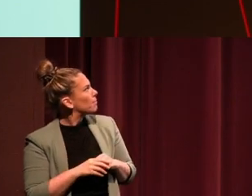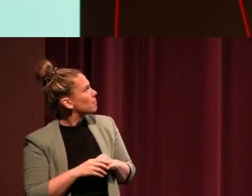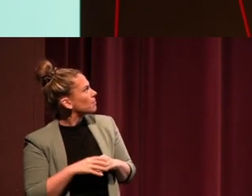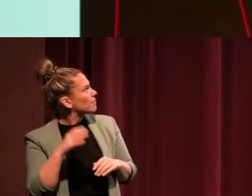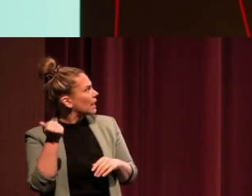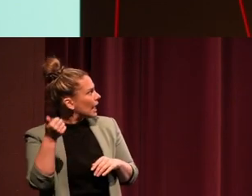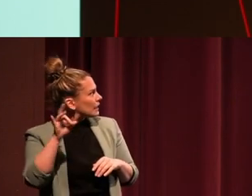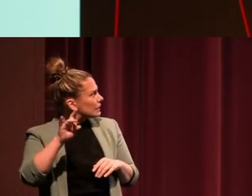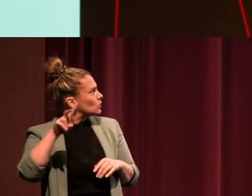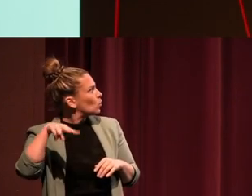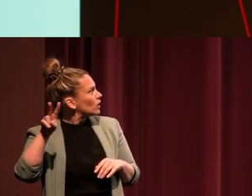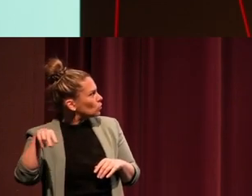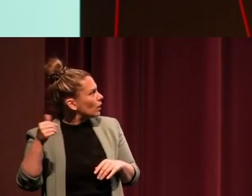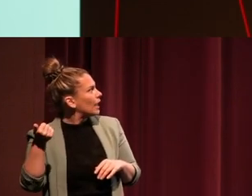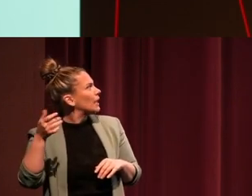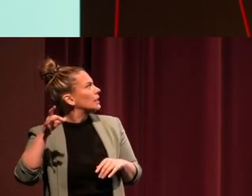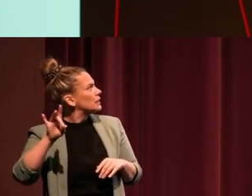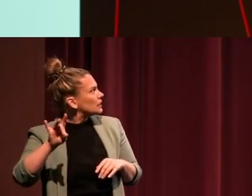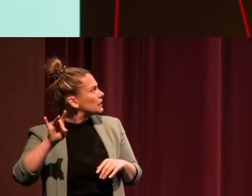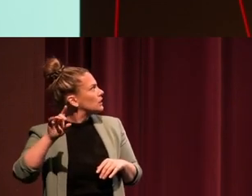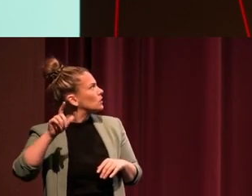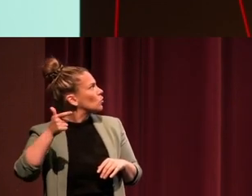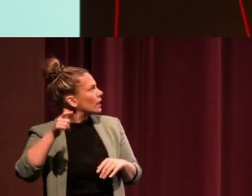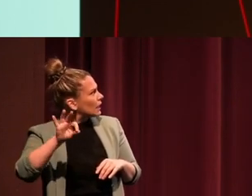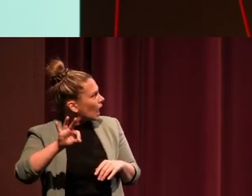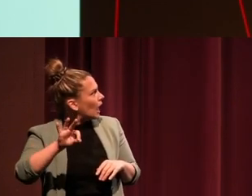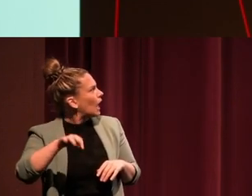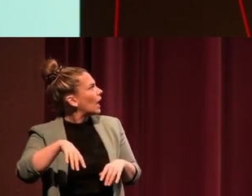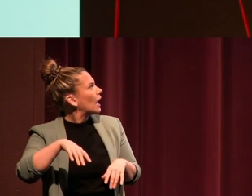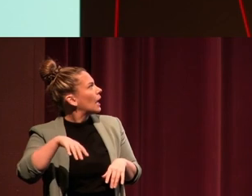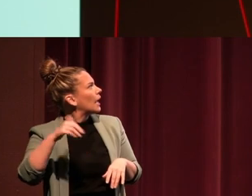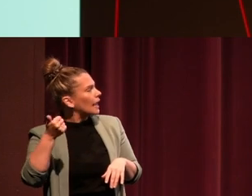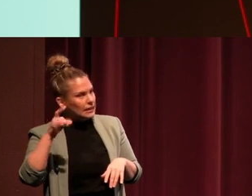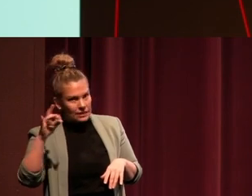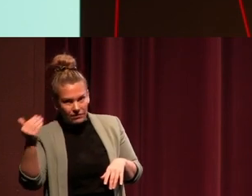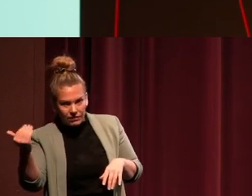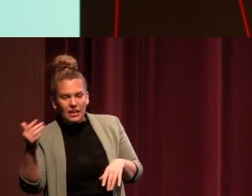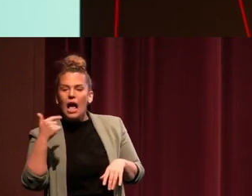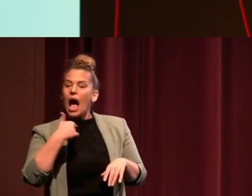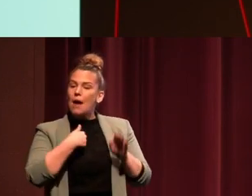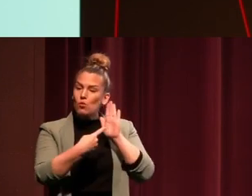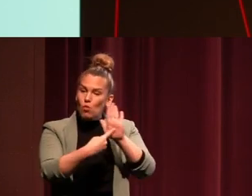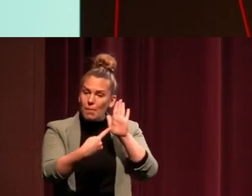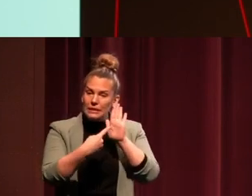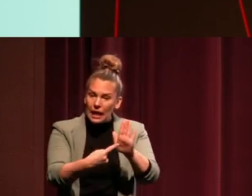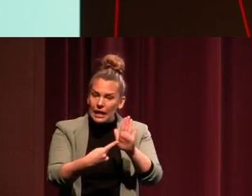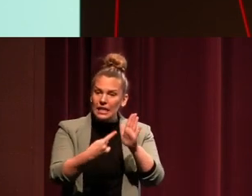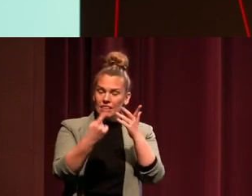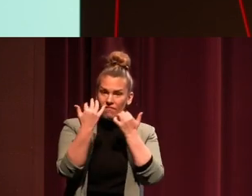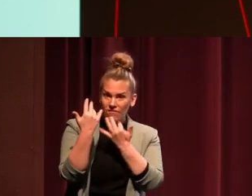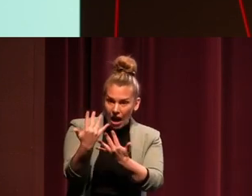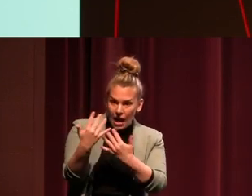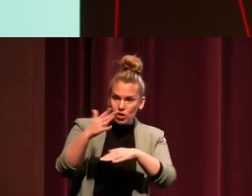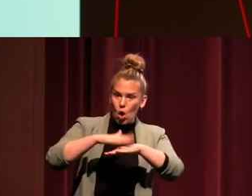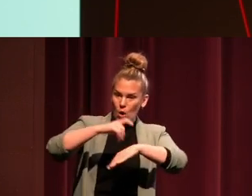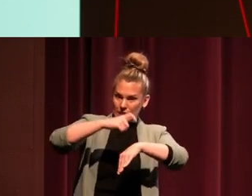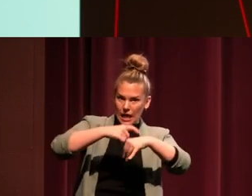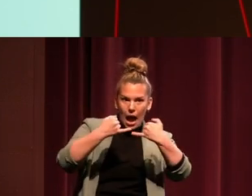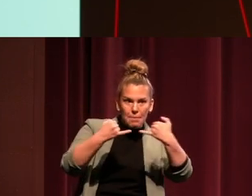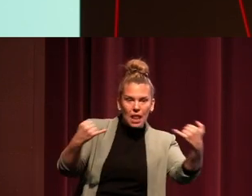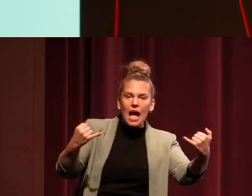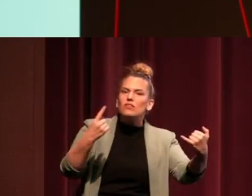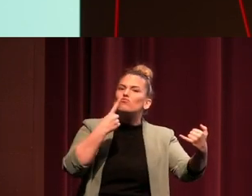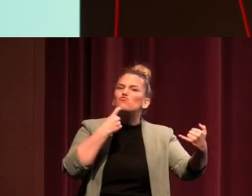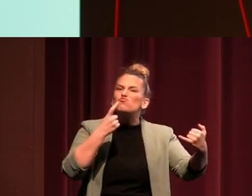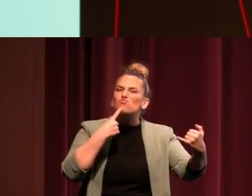1833, 1822, 1829, 1822, 1815. I'm representing fires on the timeline as a little red triangle, since